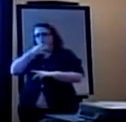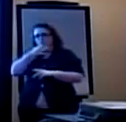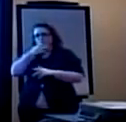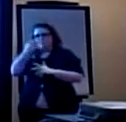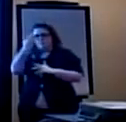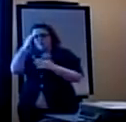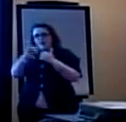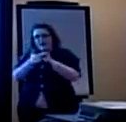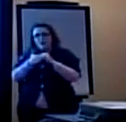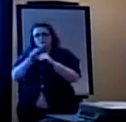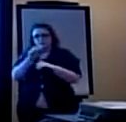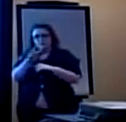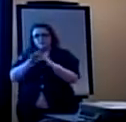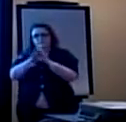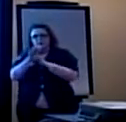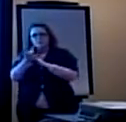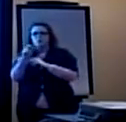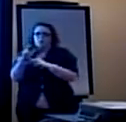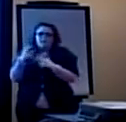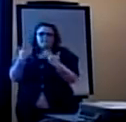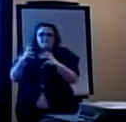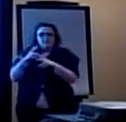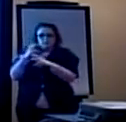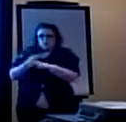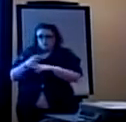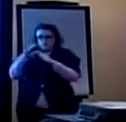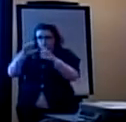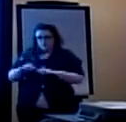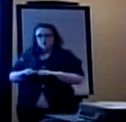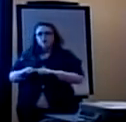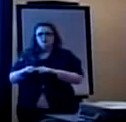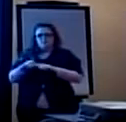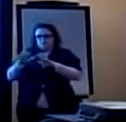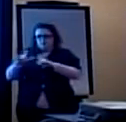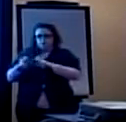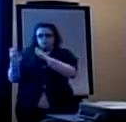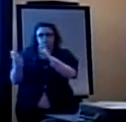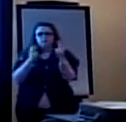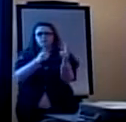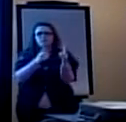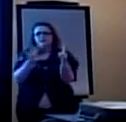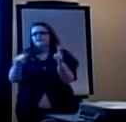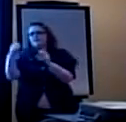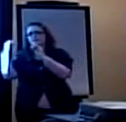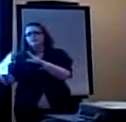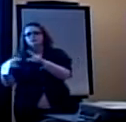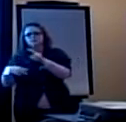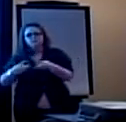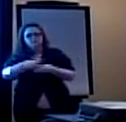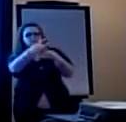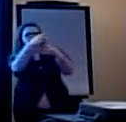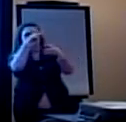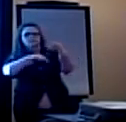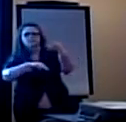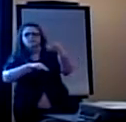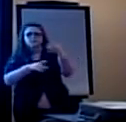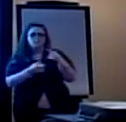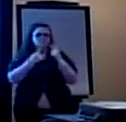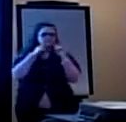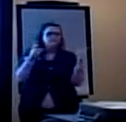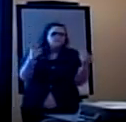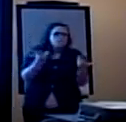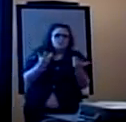who have used it, or both, could actually contribute this kind of co-creation to say, here's what really works, or here's what